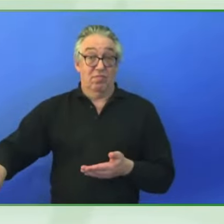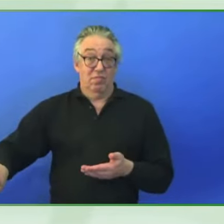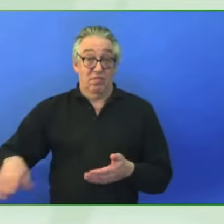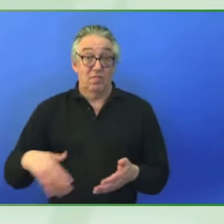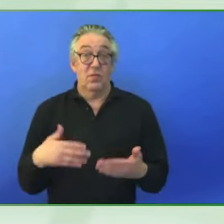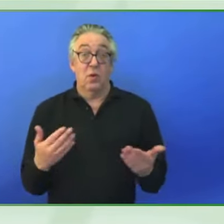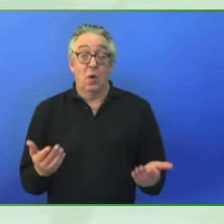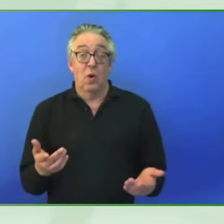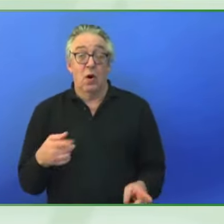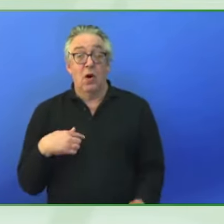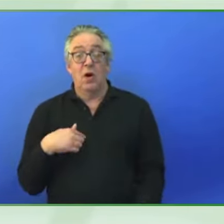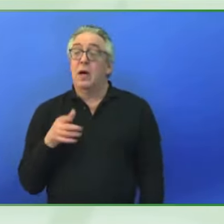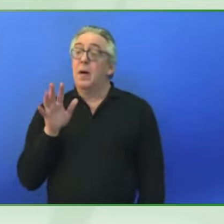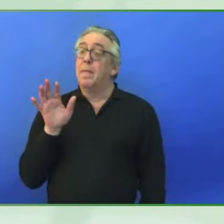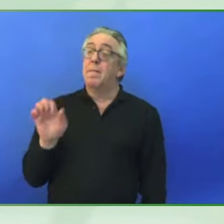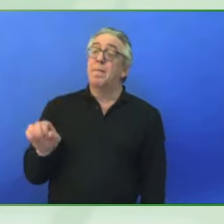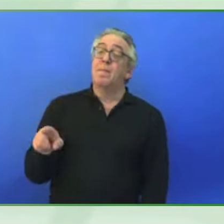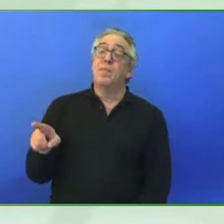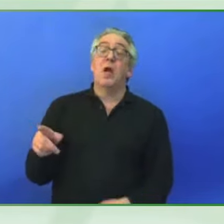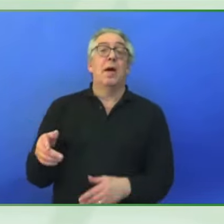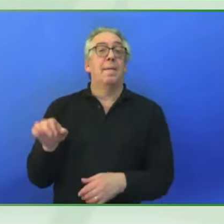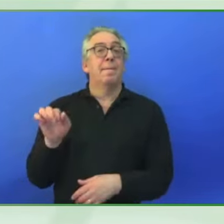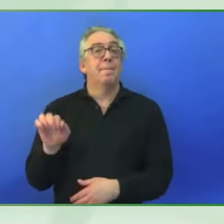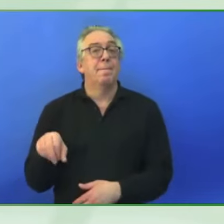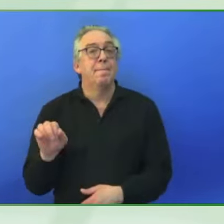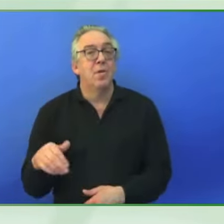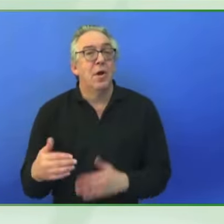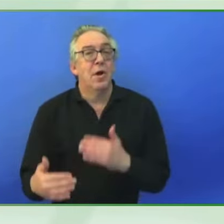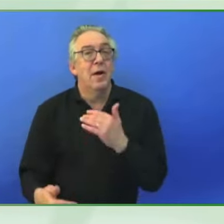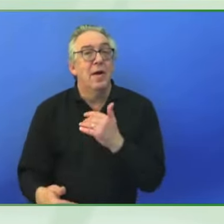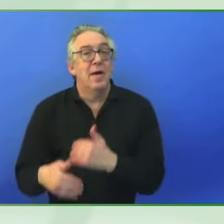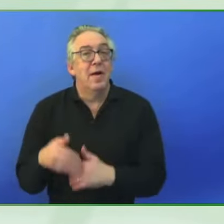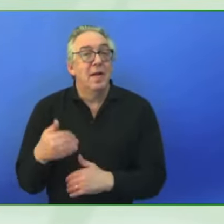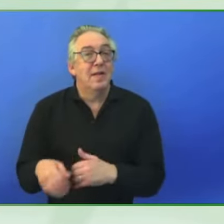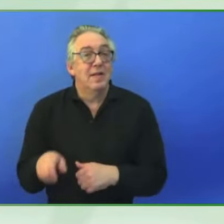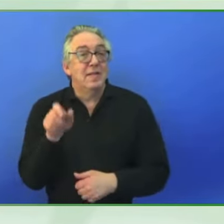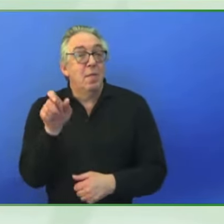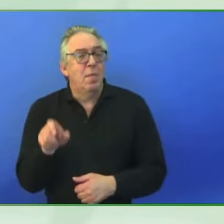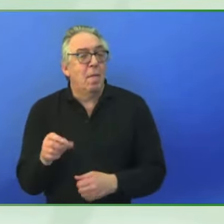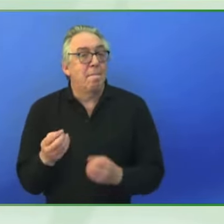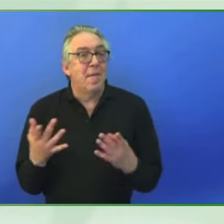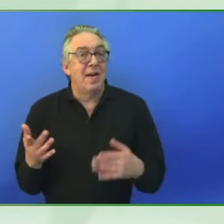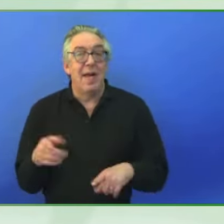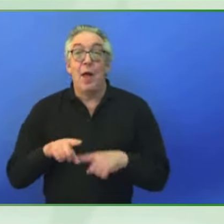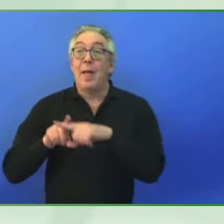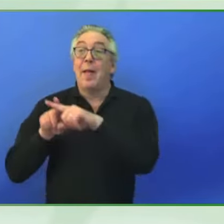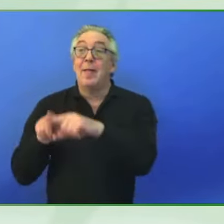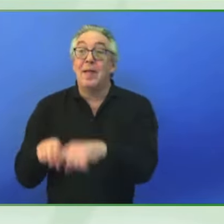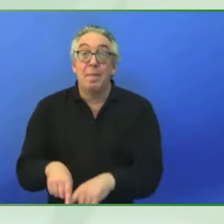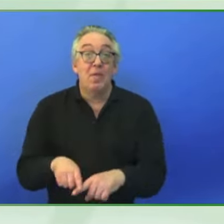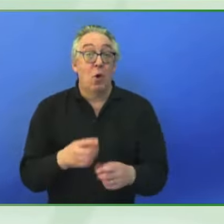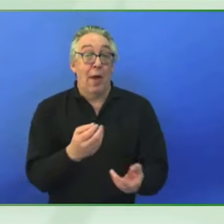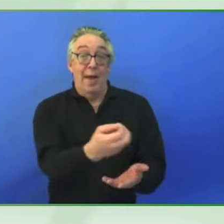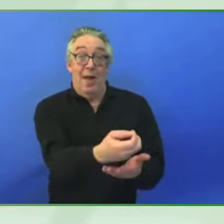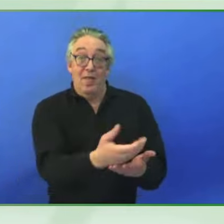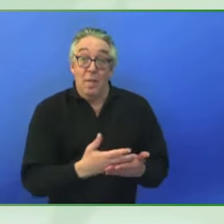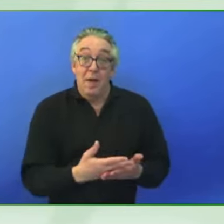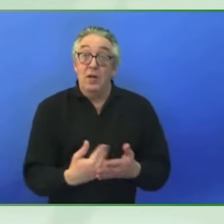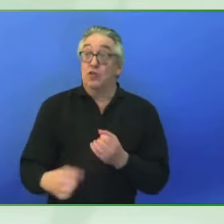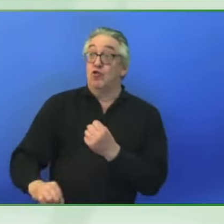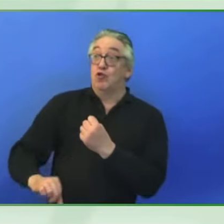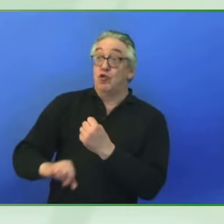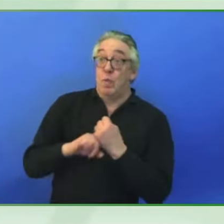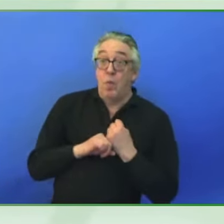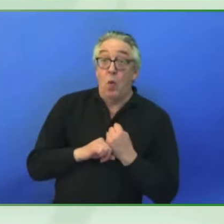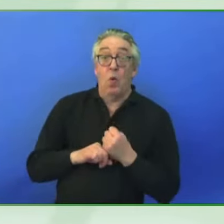often rely on a complex network of different services and data pipelines and supports to stay in their homes and